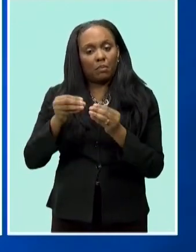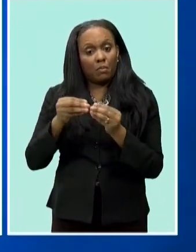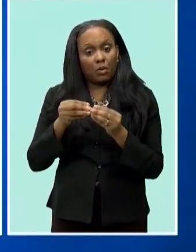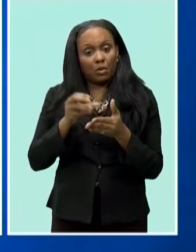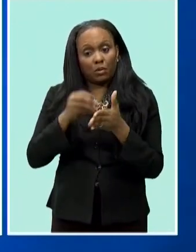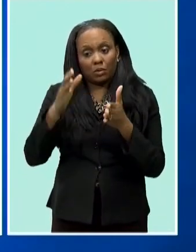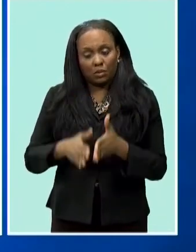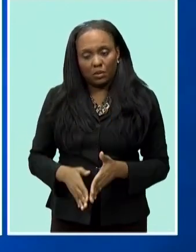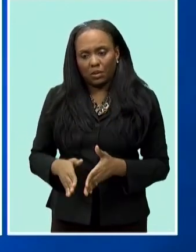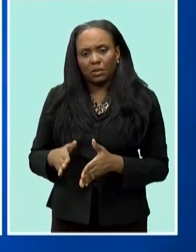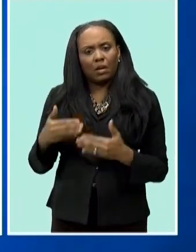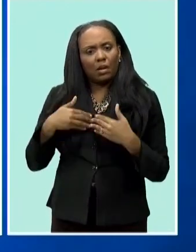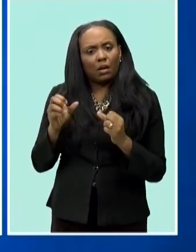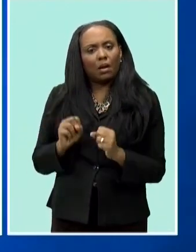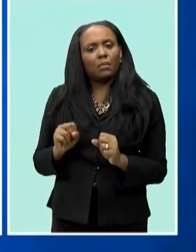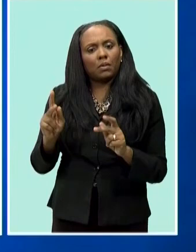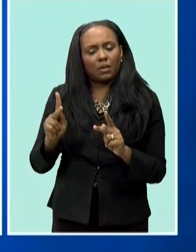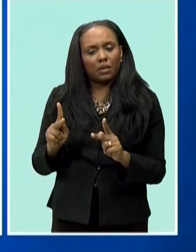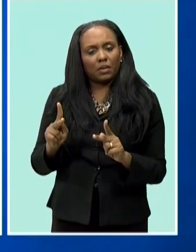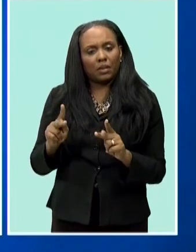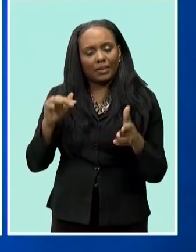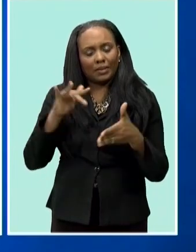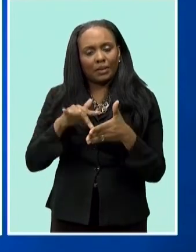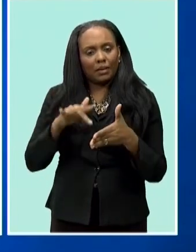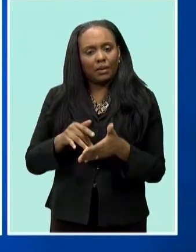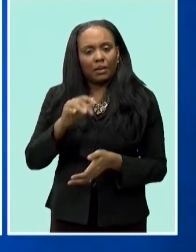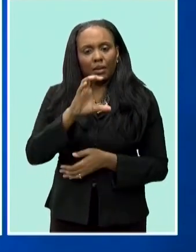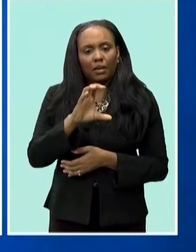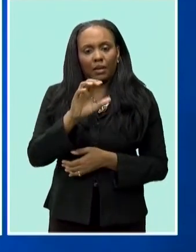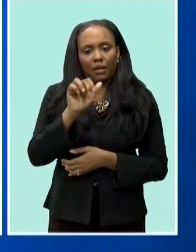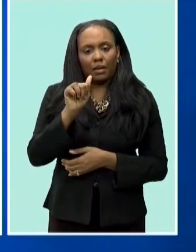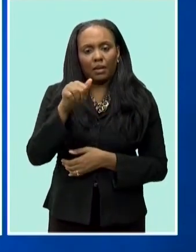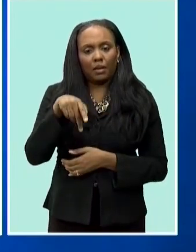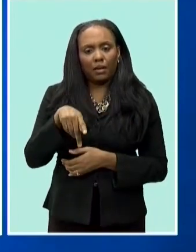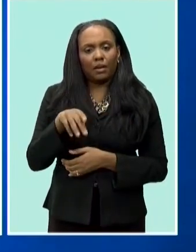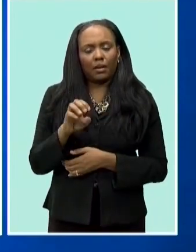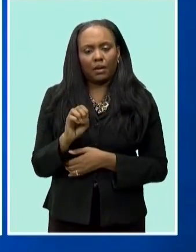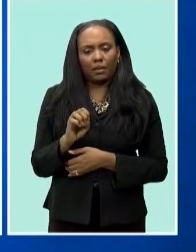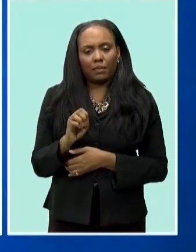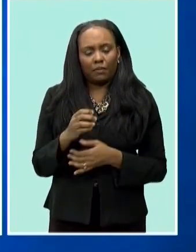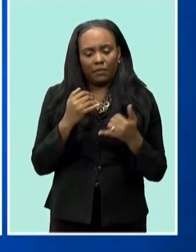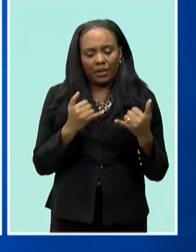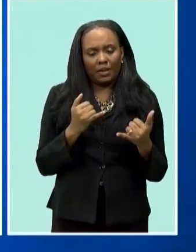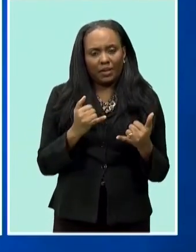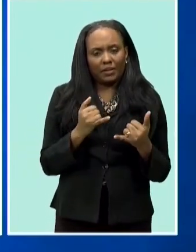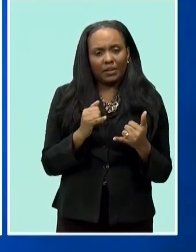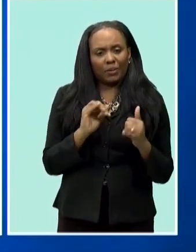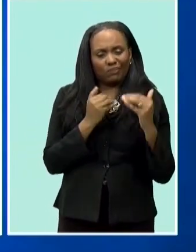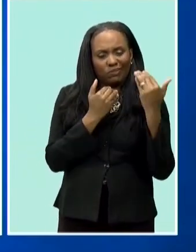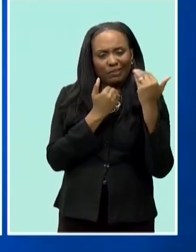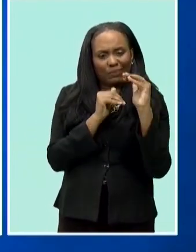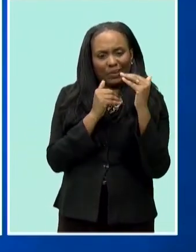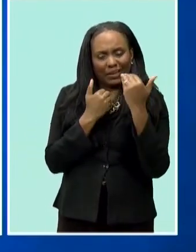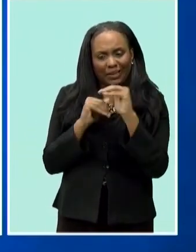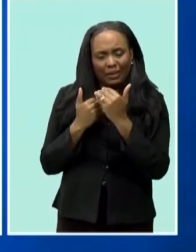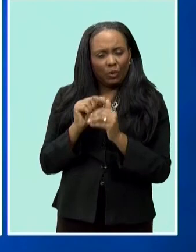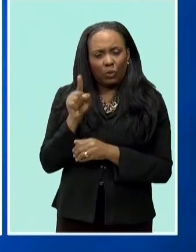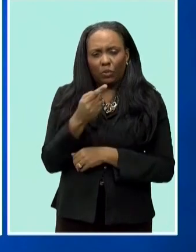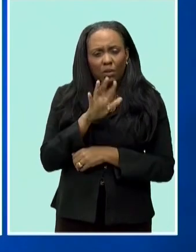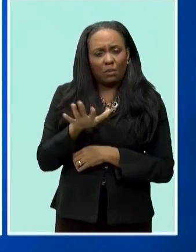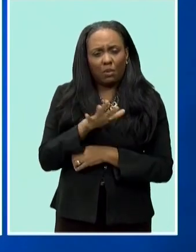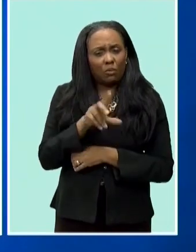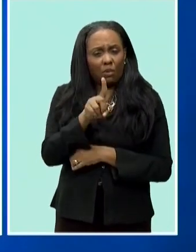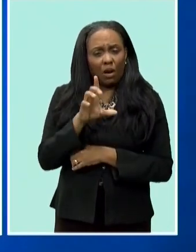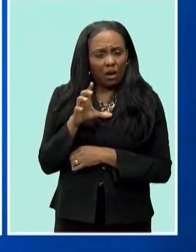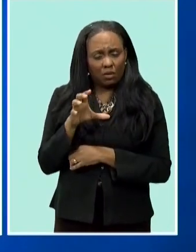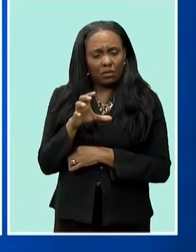an opportunity to do CAPE versus the limited number of 100 or so who get to go to